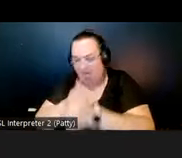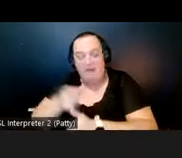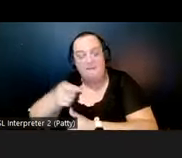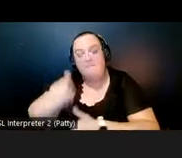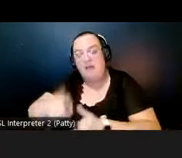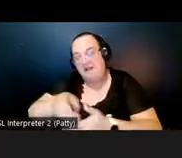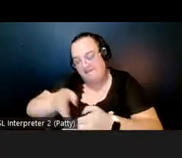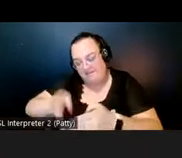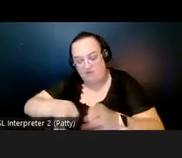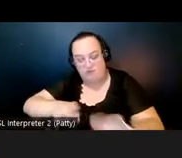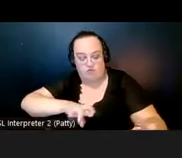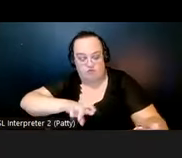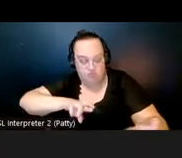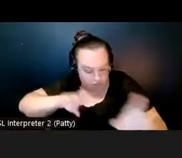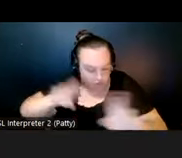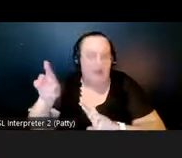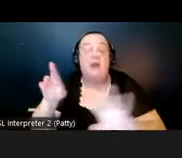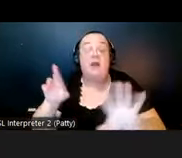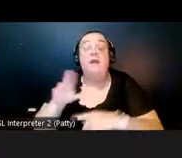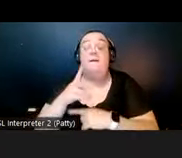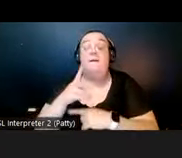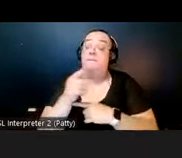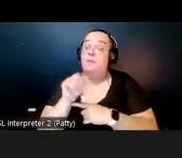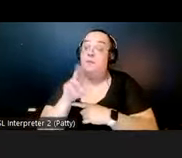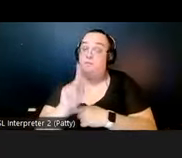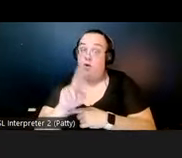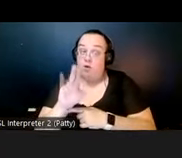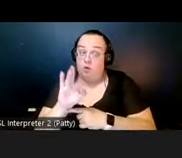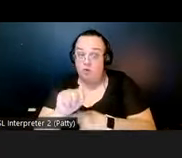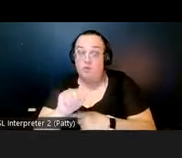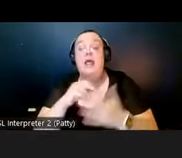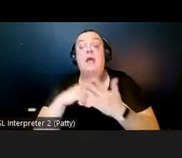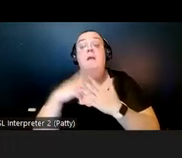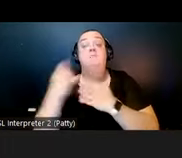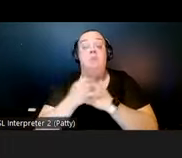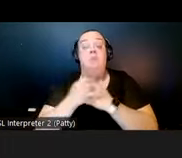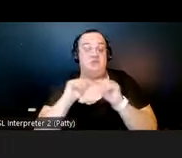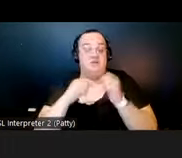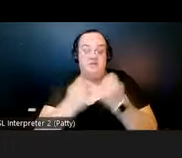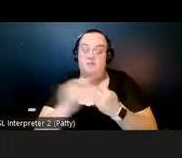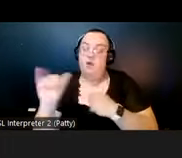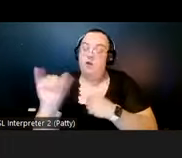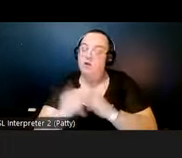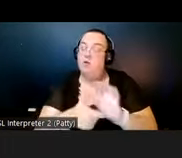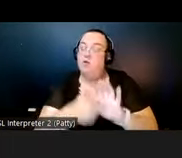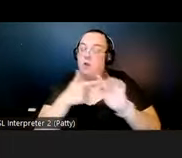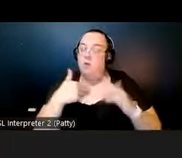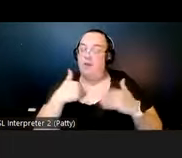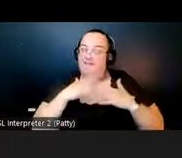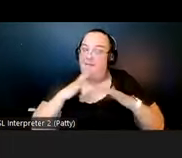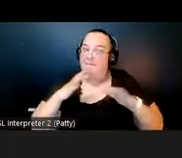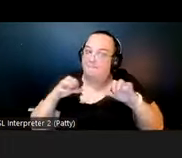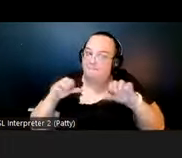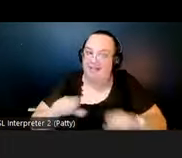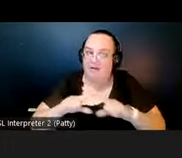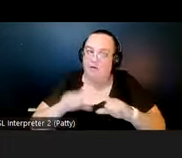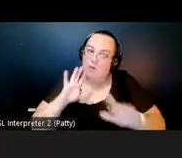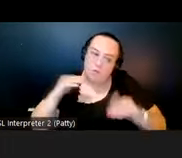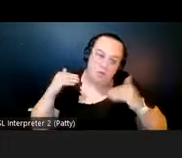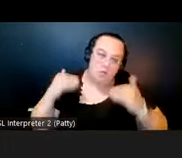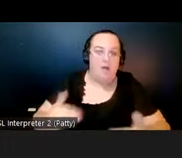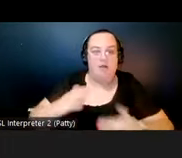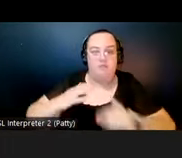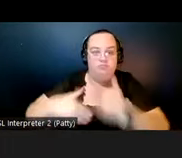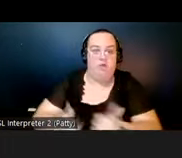and ready to go. The park unit and the project team also had to have the capacity to execute that large and